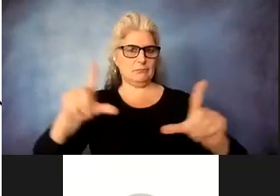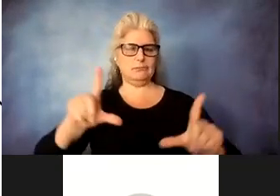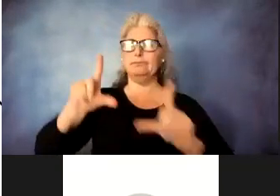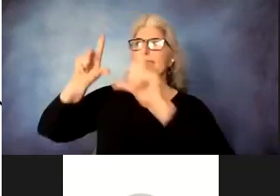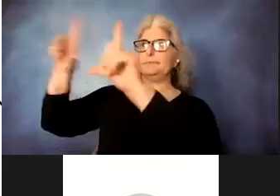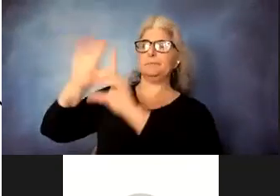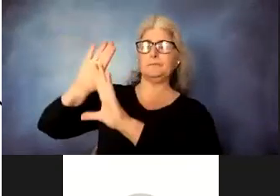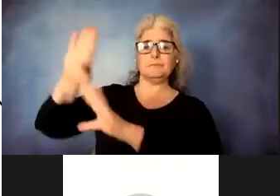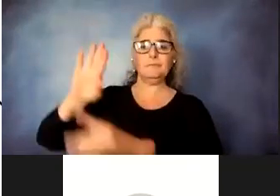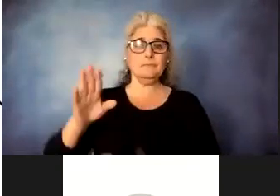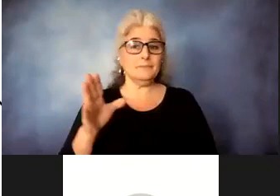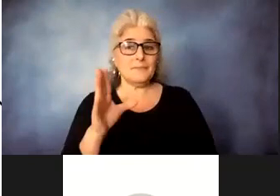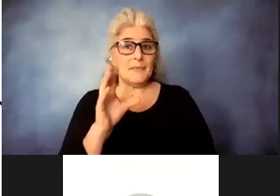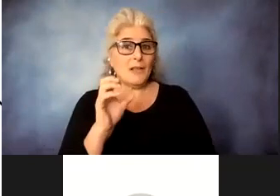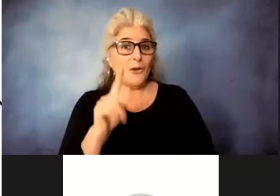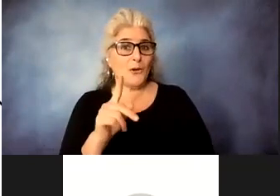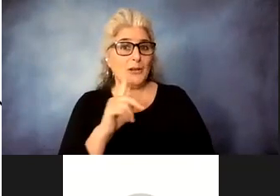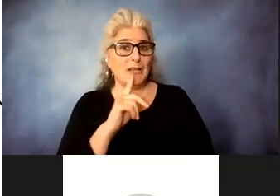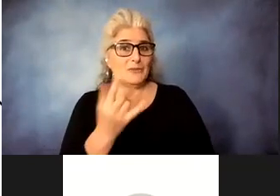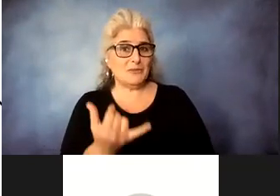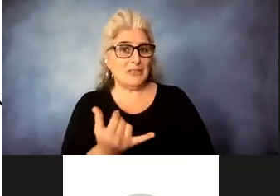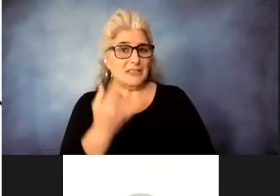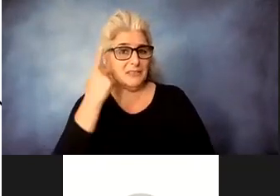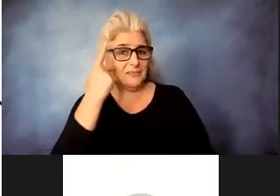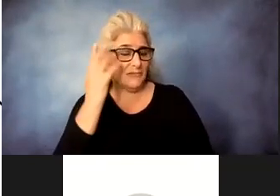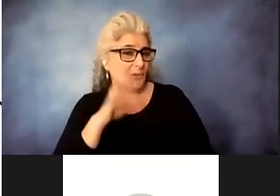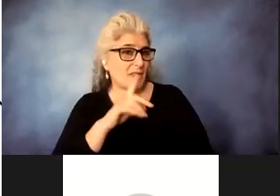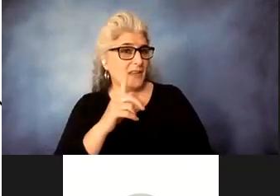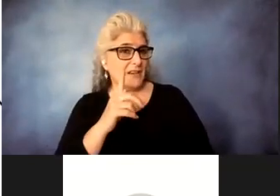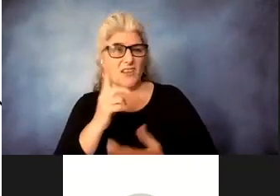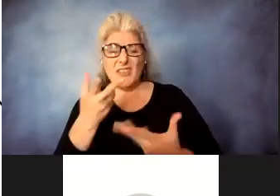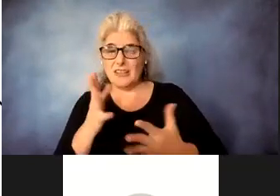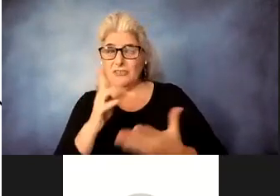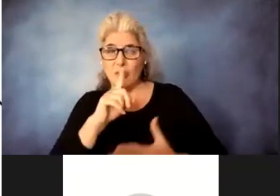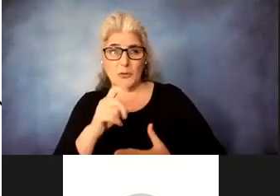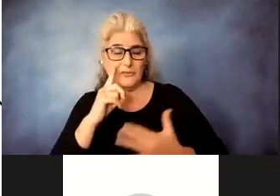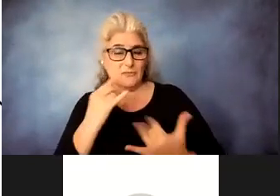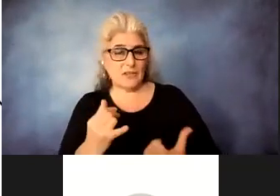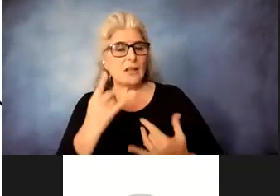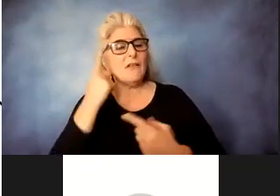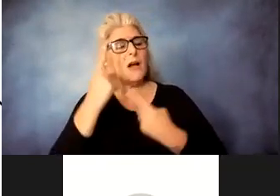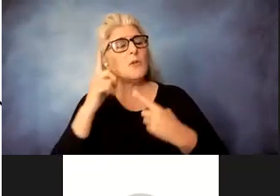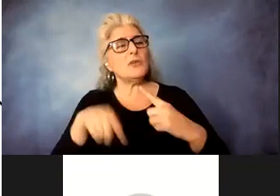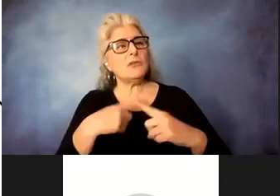Those are the questions for now. And again, for anyone who has their hand raised, we will come back to you at the end of the presentation.